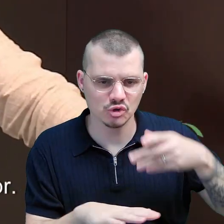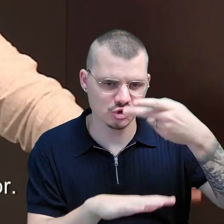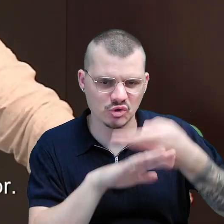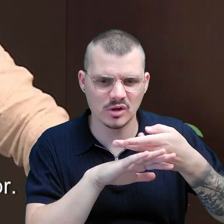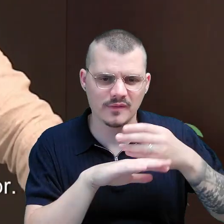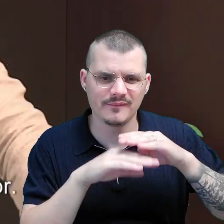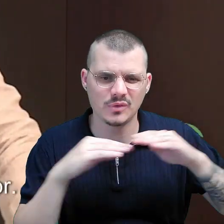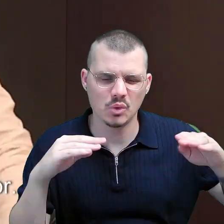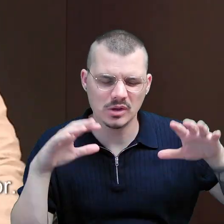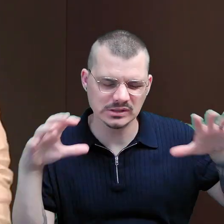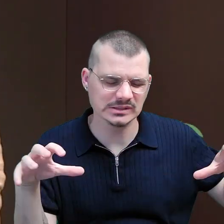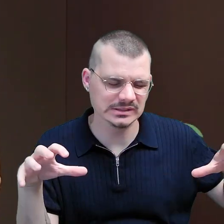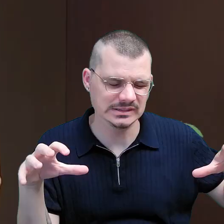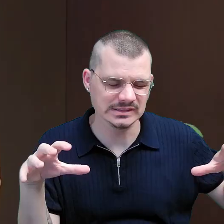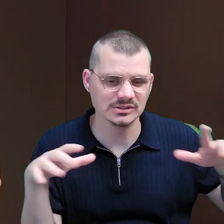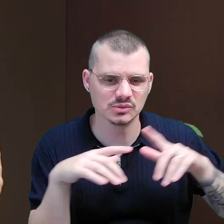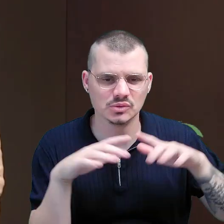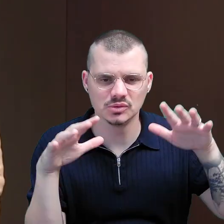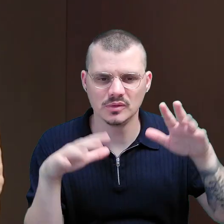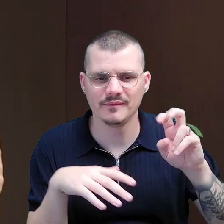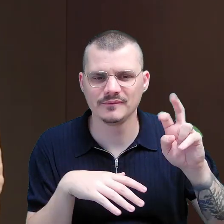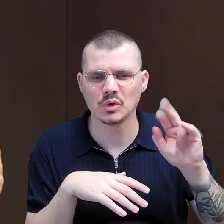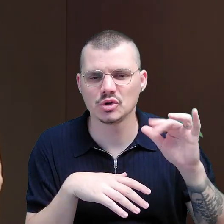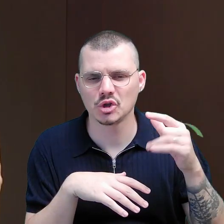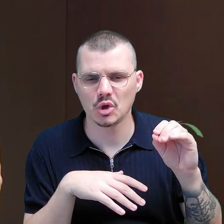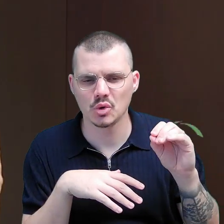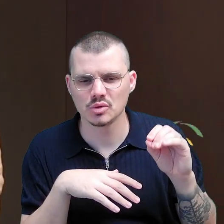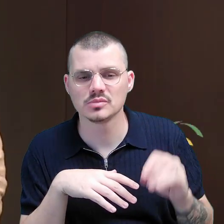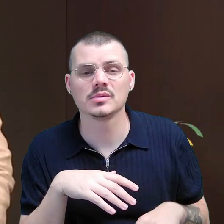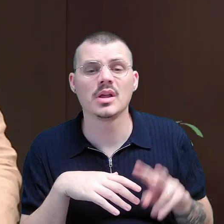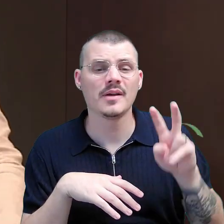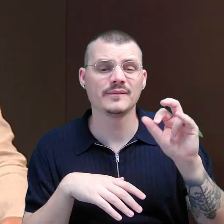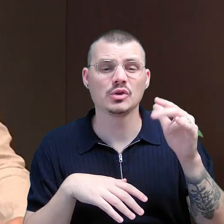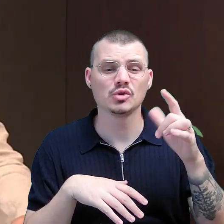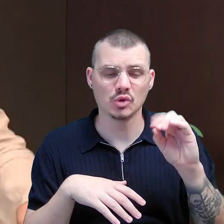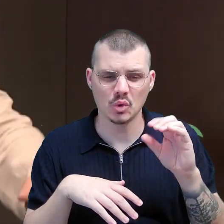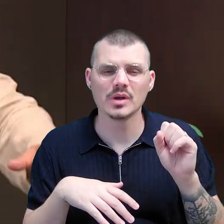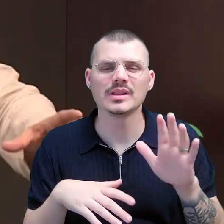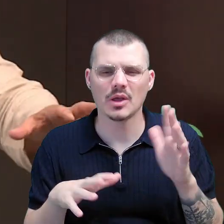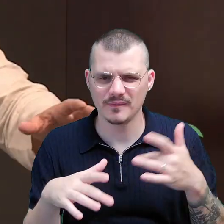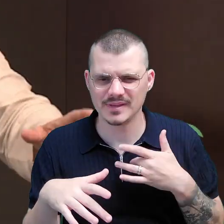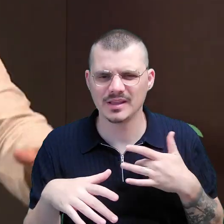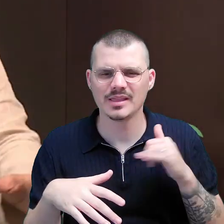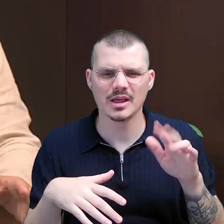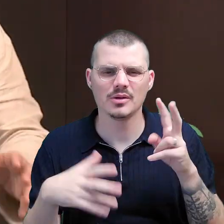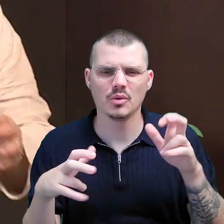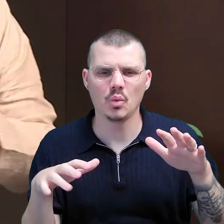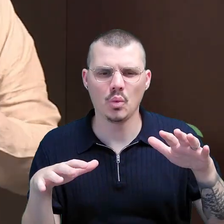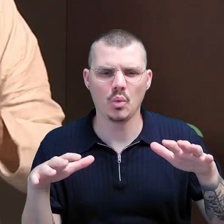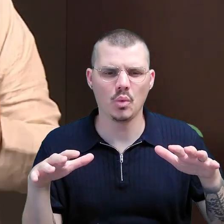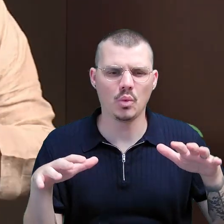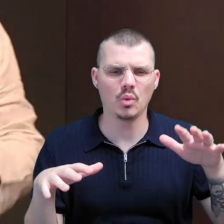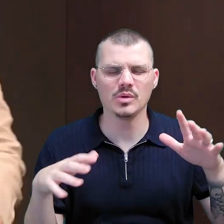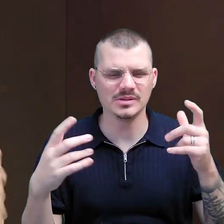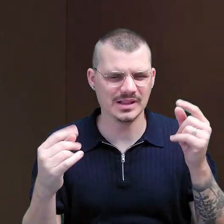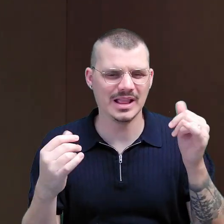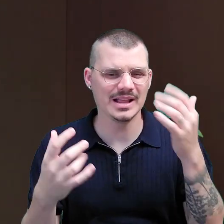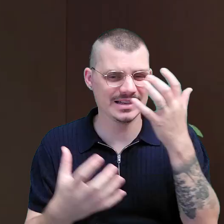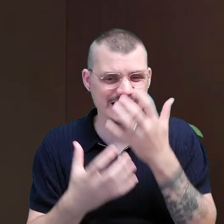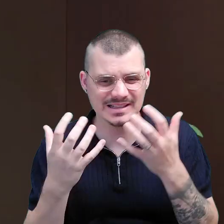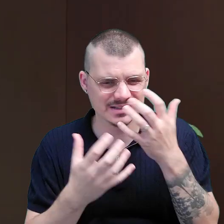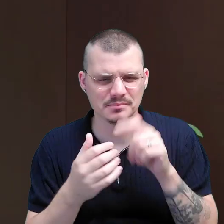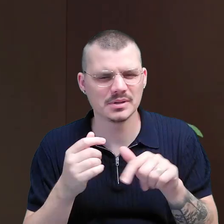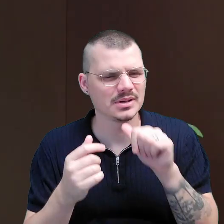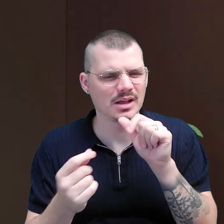ground and clutch the floor. Vertigo, as you know, is a sensation of wobbliness, a little like dizziness, but